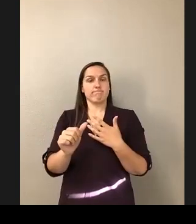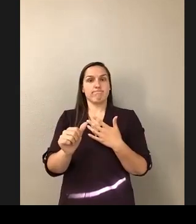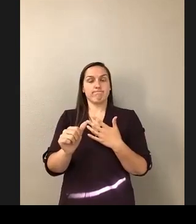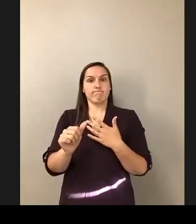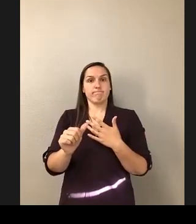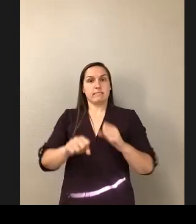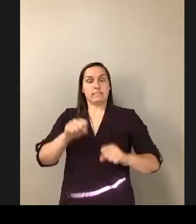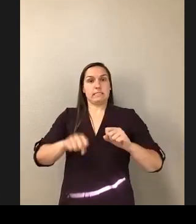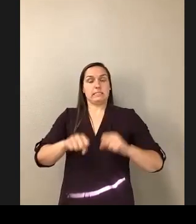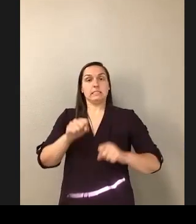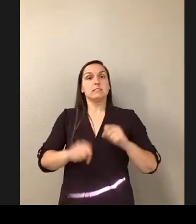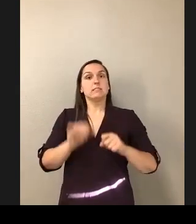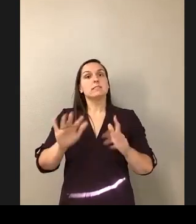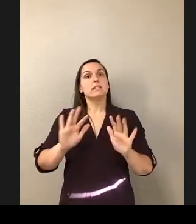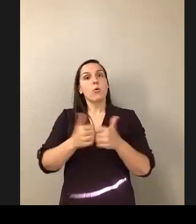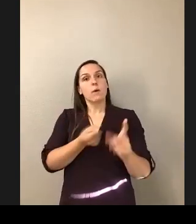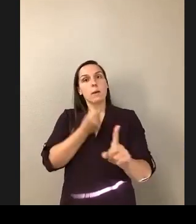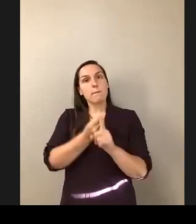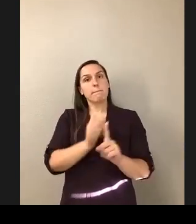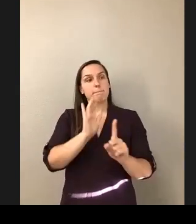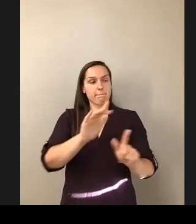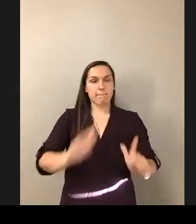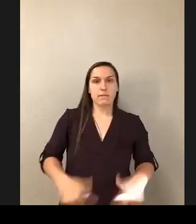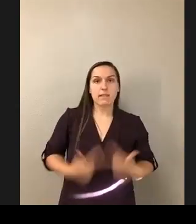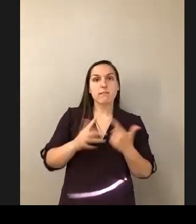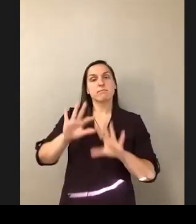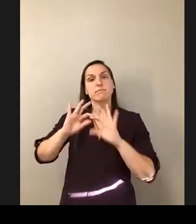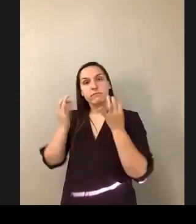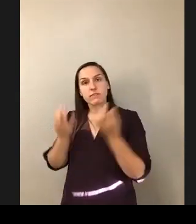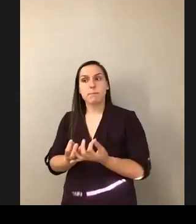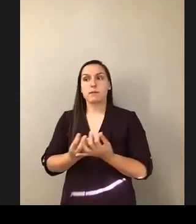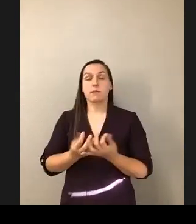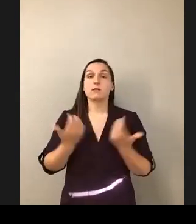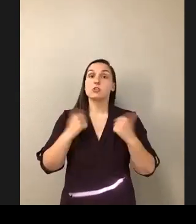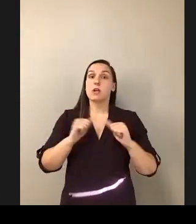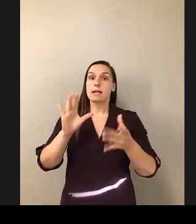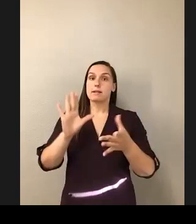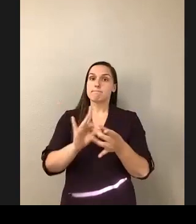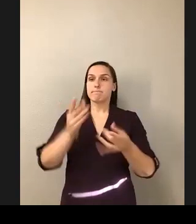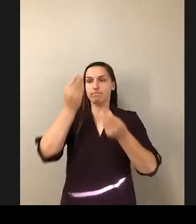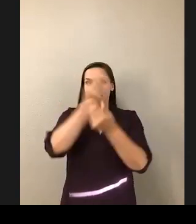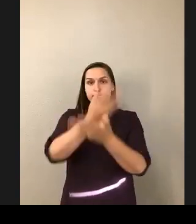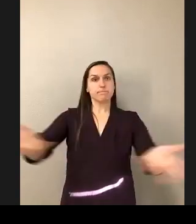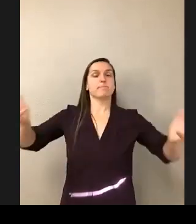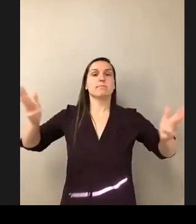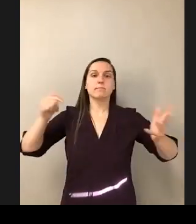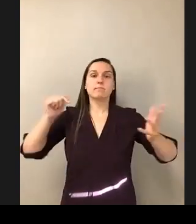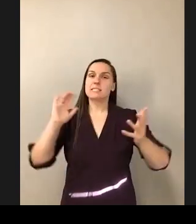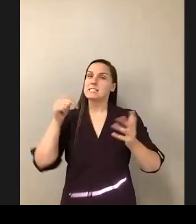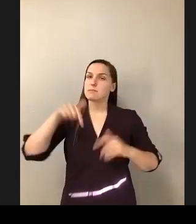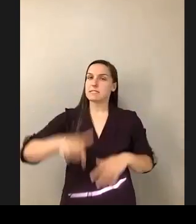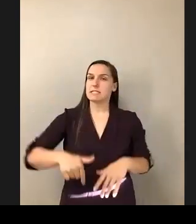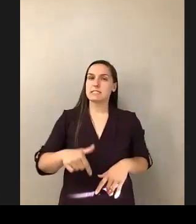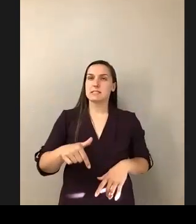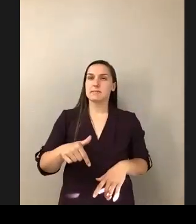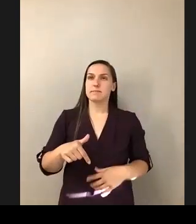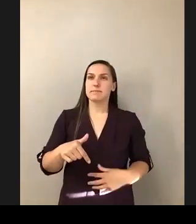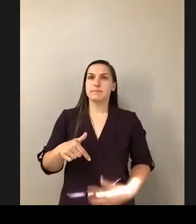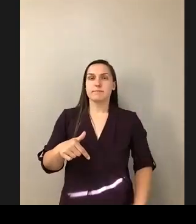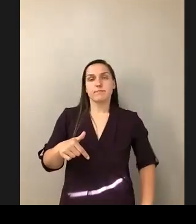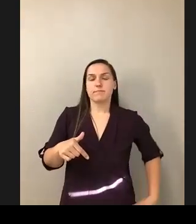impact their life and their family. So certainly trying to message that, but it seems like this is something where we probably would